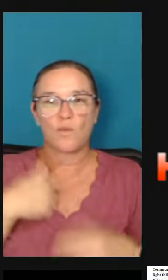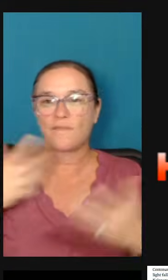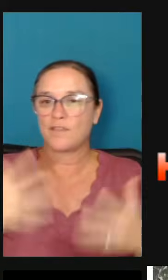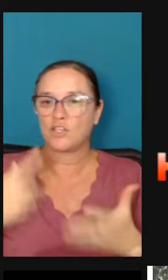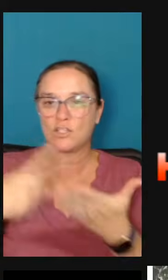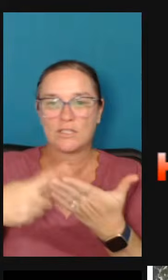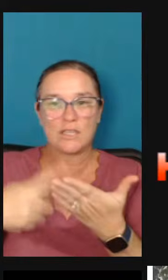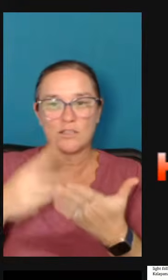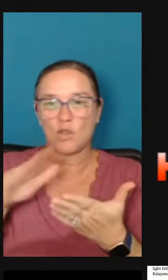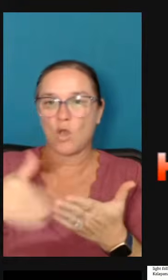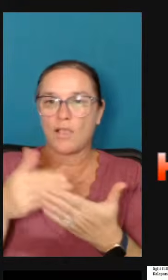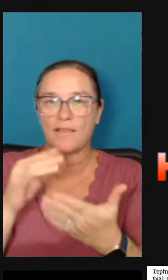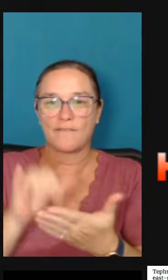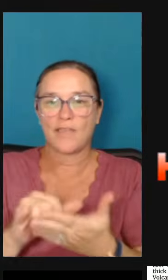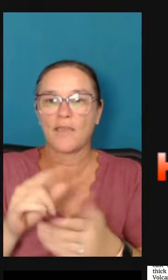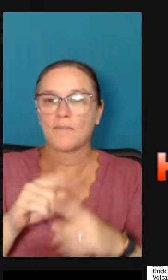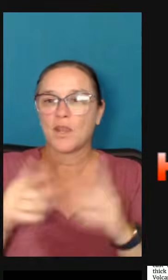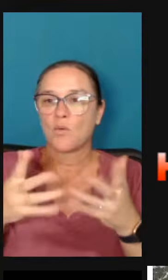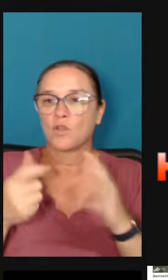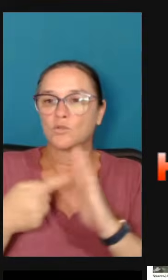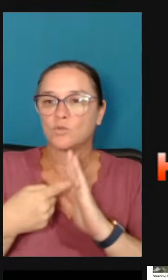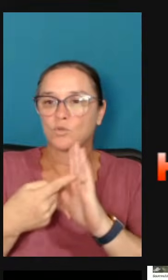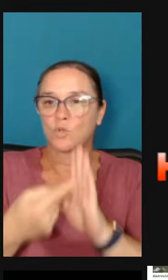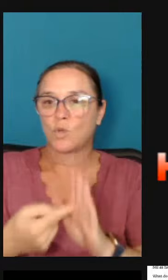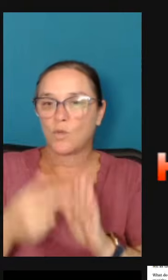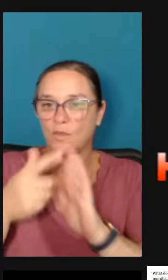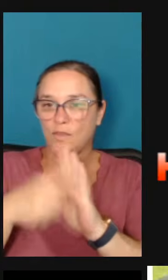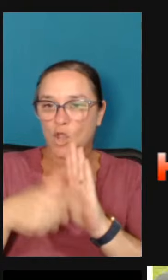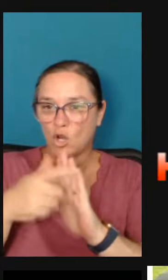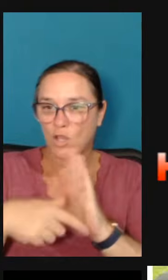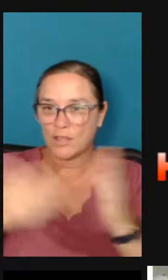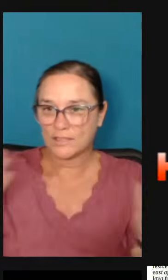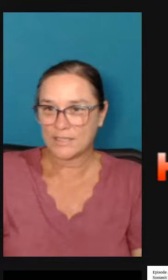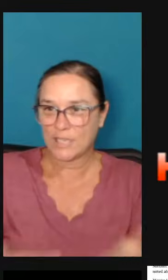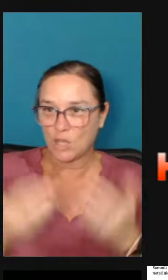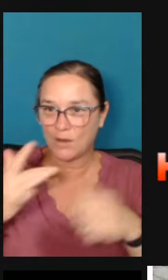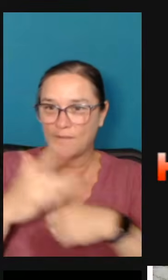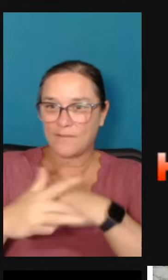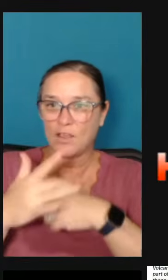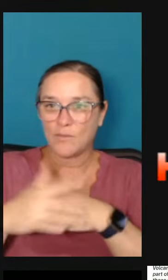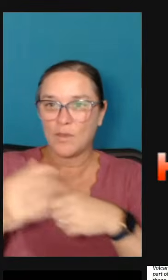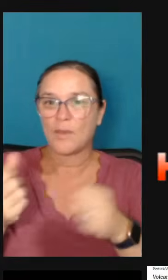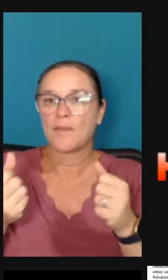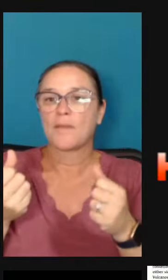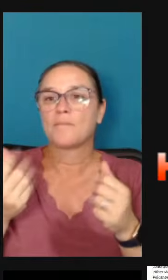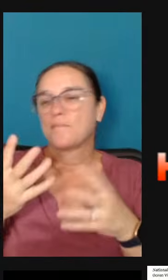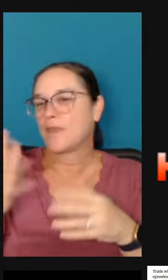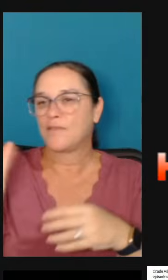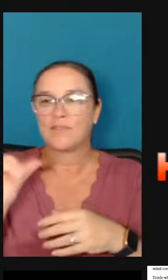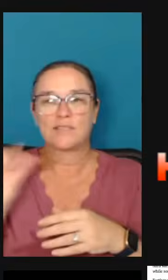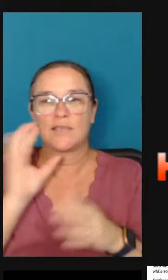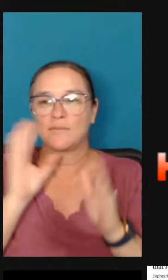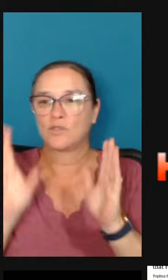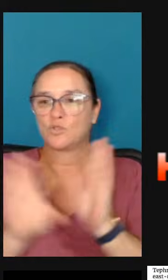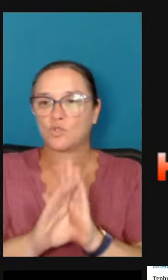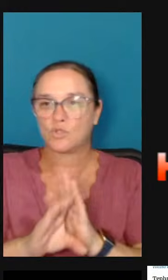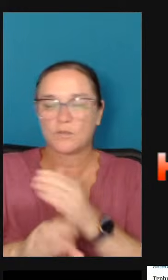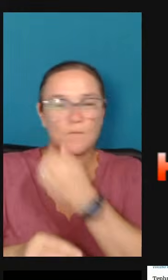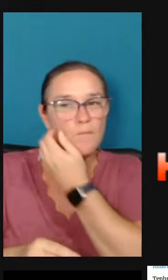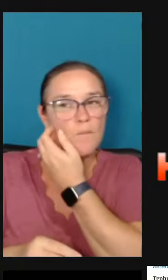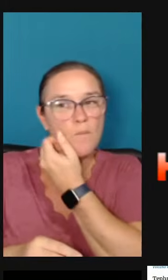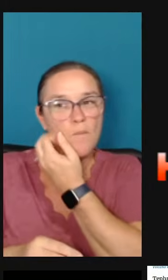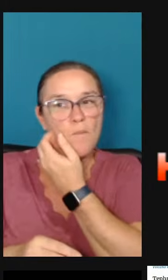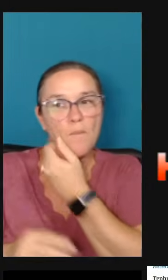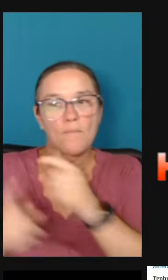I won't go through all this again. What I'll just show you guys is the article is here, using many of the same photographs. But we